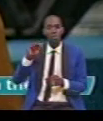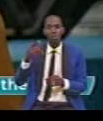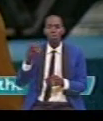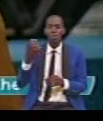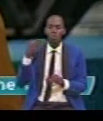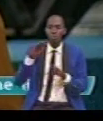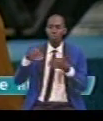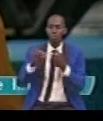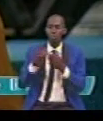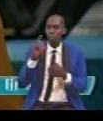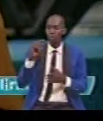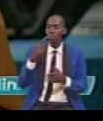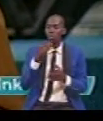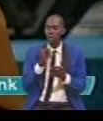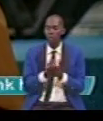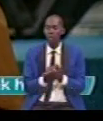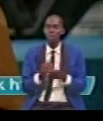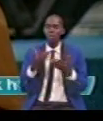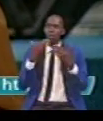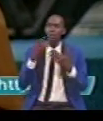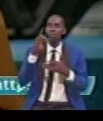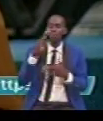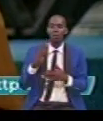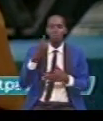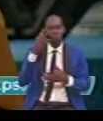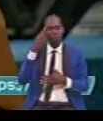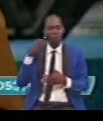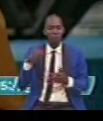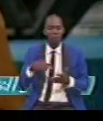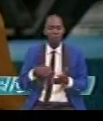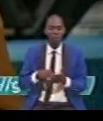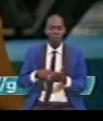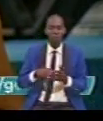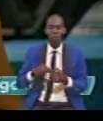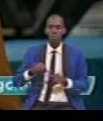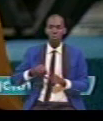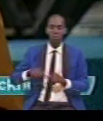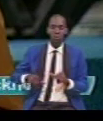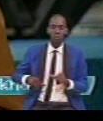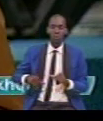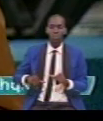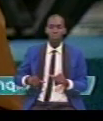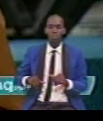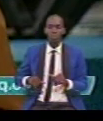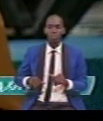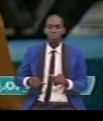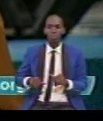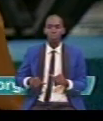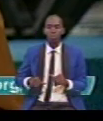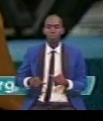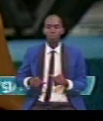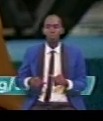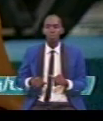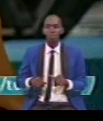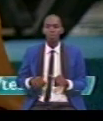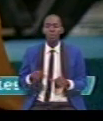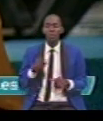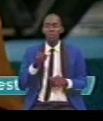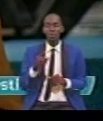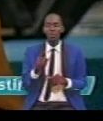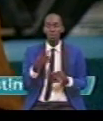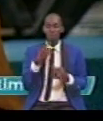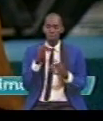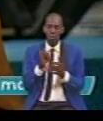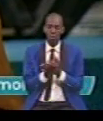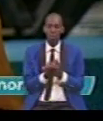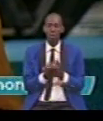God, as I go through this operation, I waited August, I waited September with a GCK, but I never got my healing. But this time